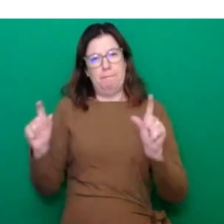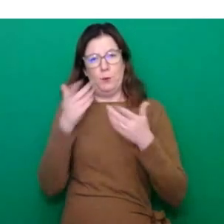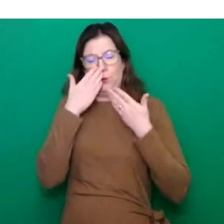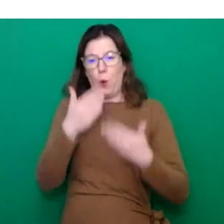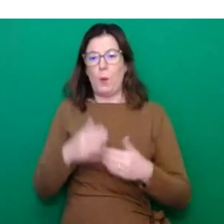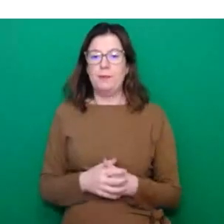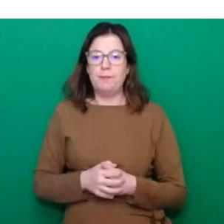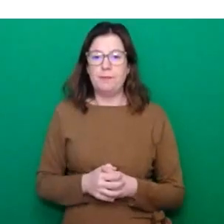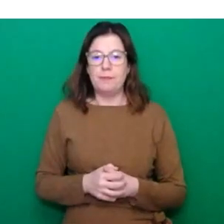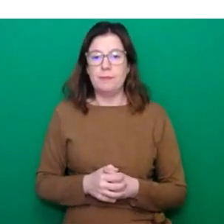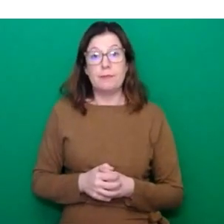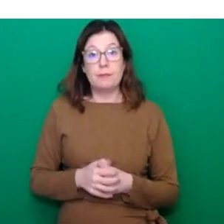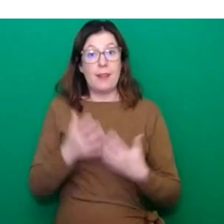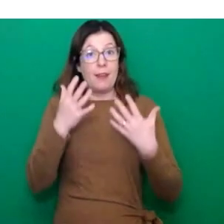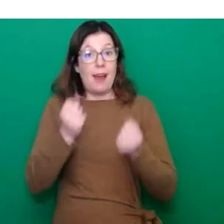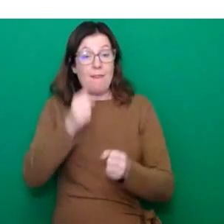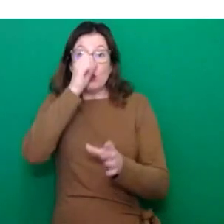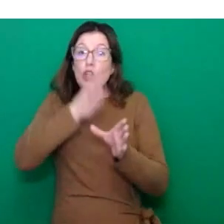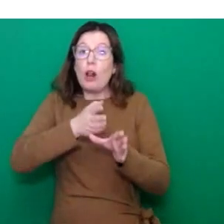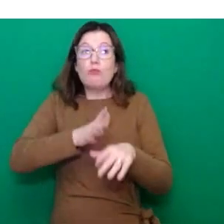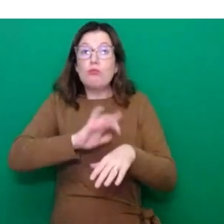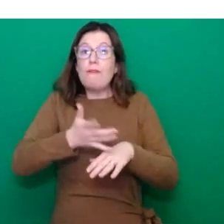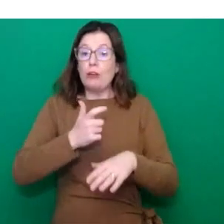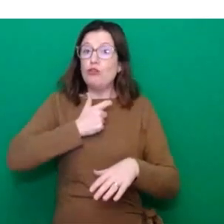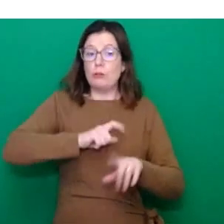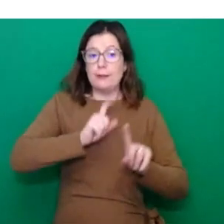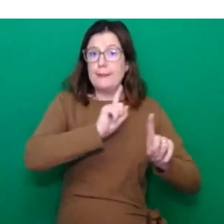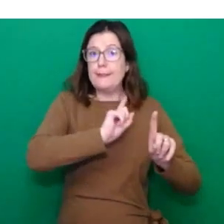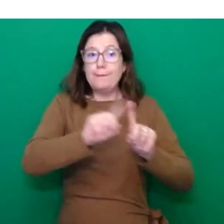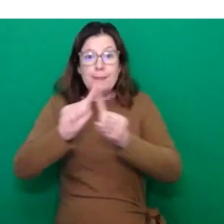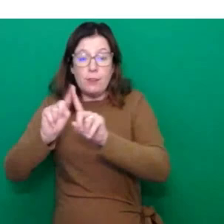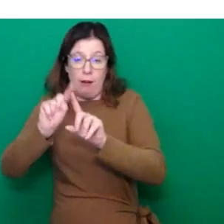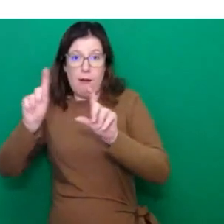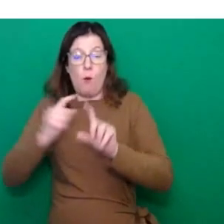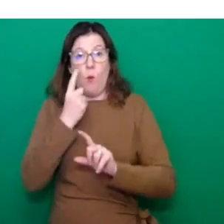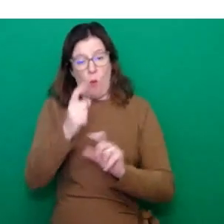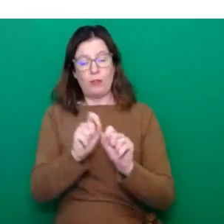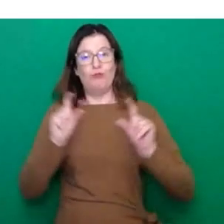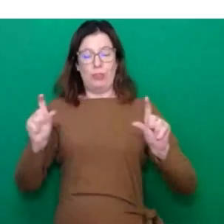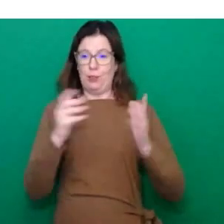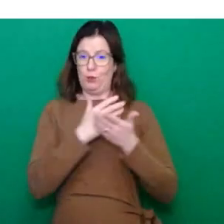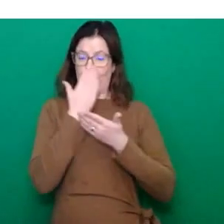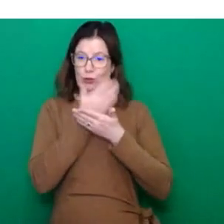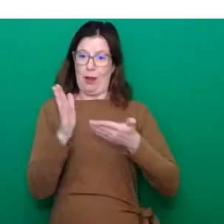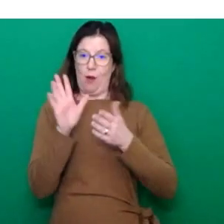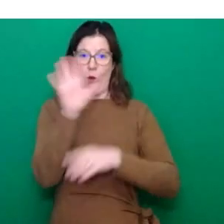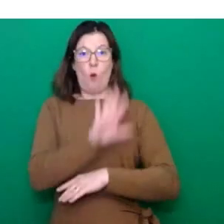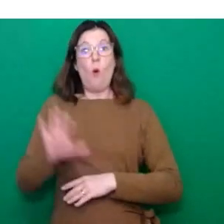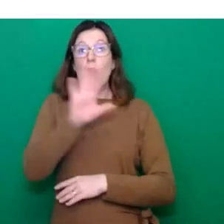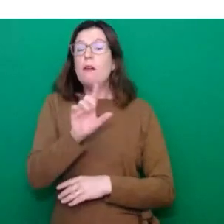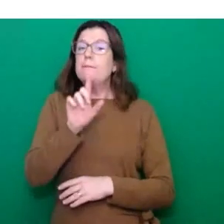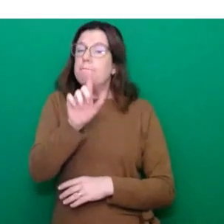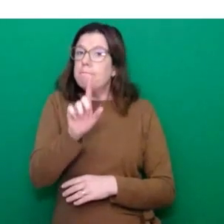to summarise all the different psychological professions in one place. You'll notice that this is not complete. There are